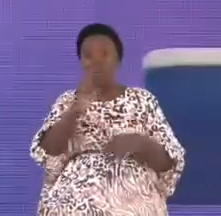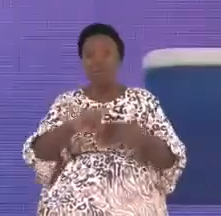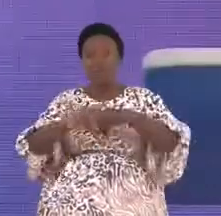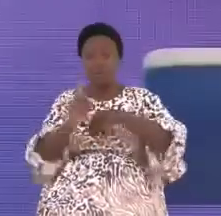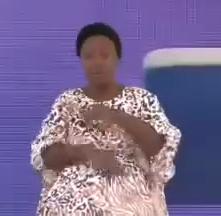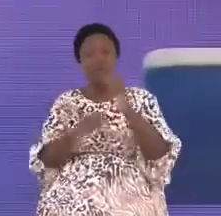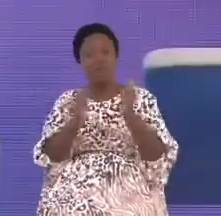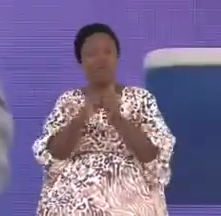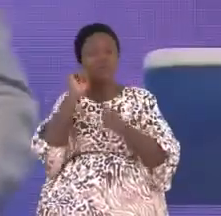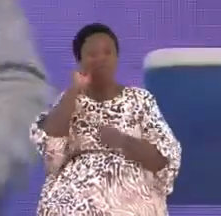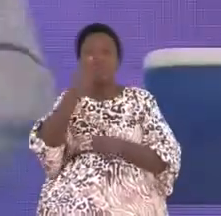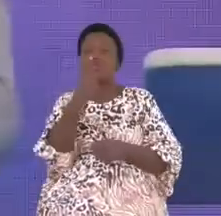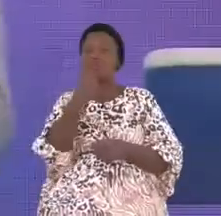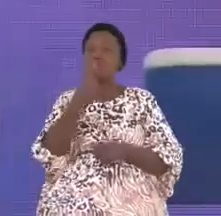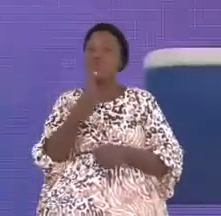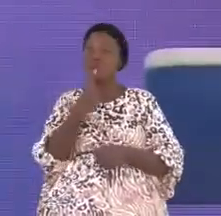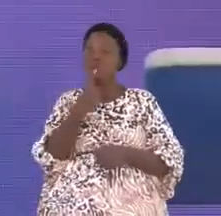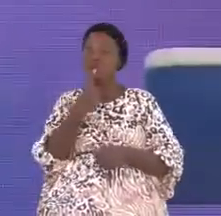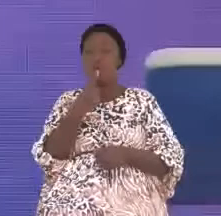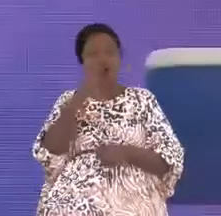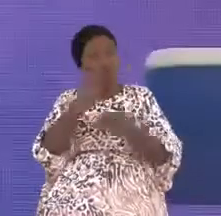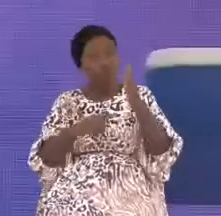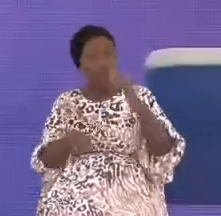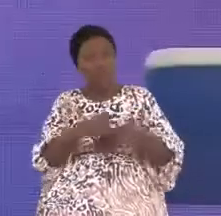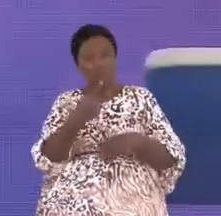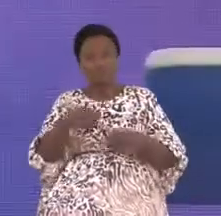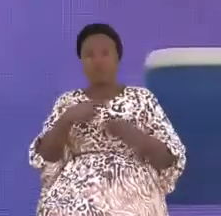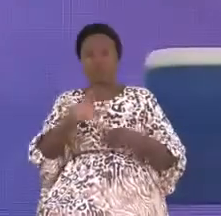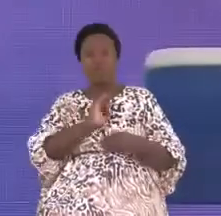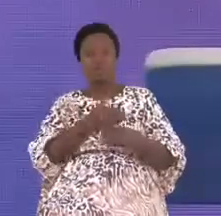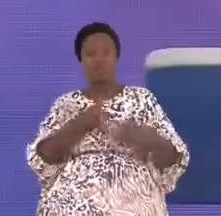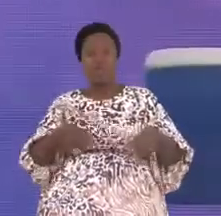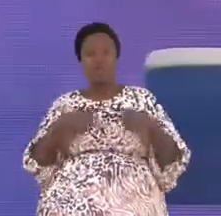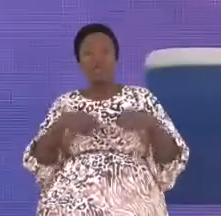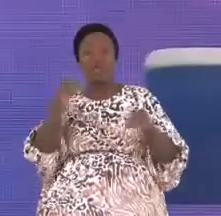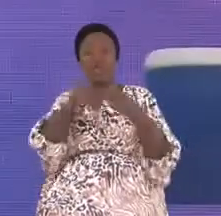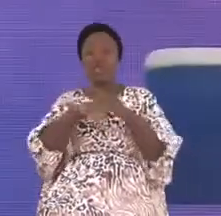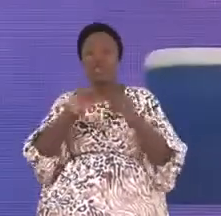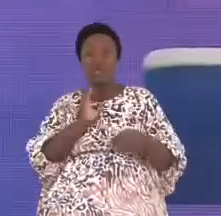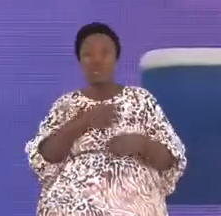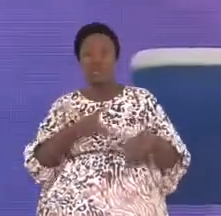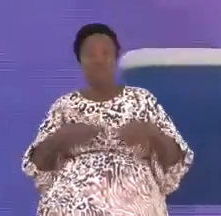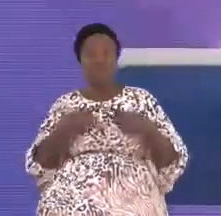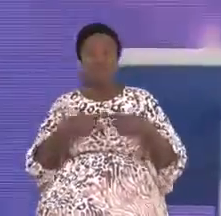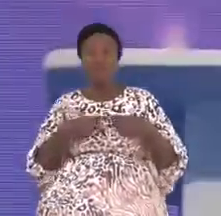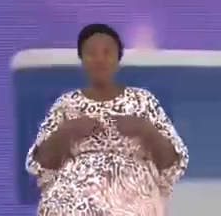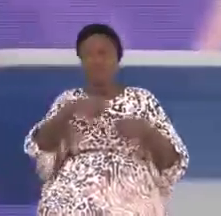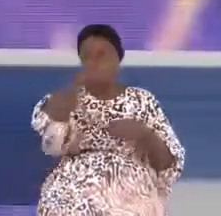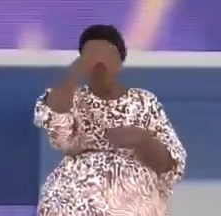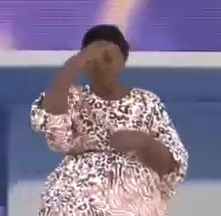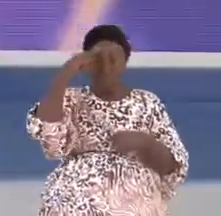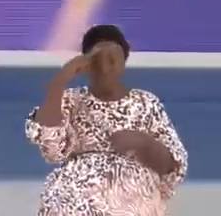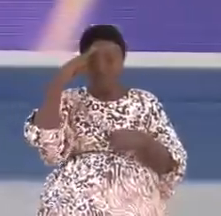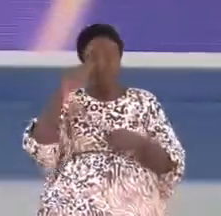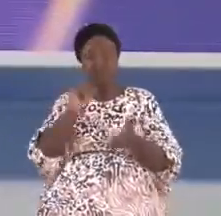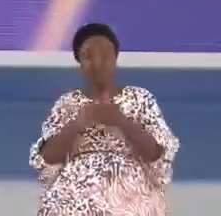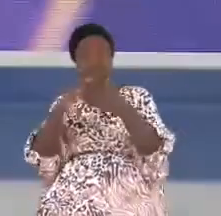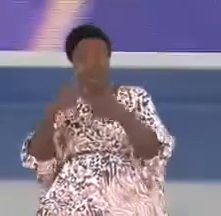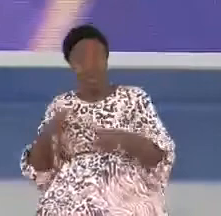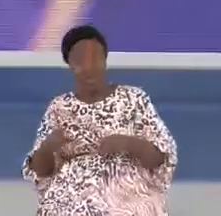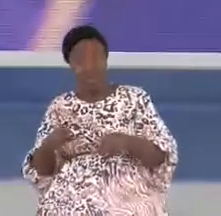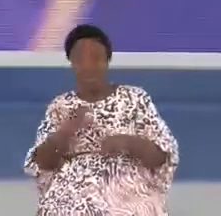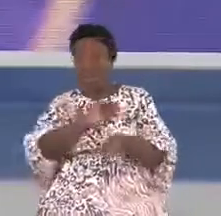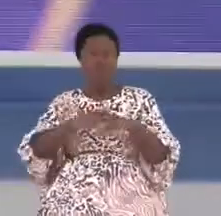smile what about our lives in our lives because that happened i didn't